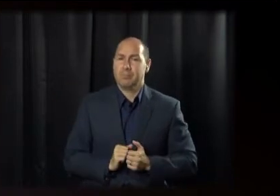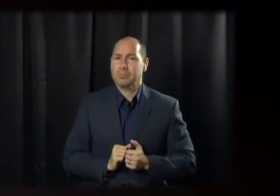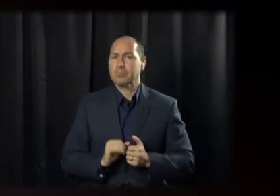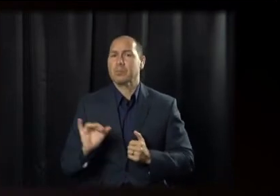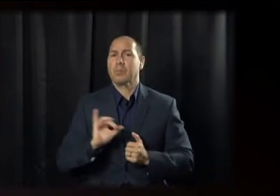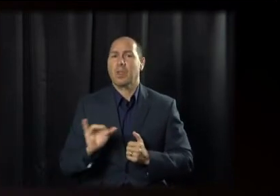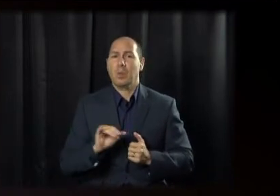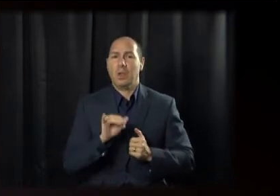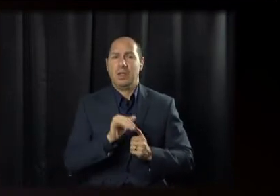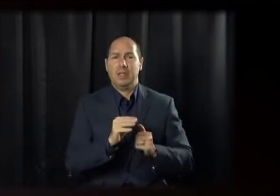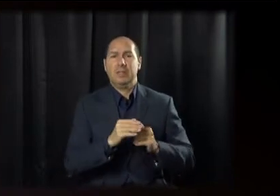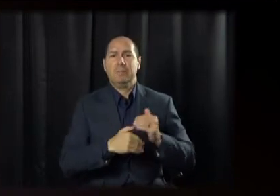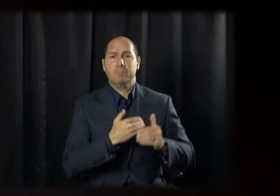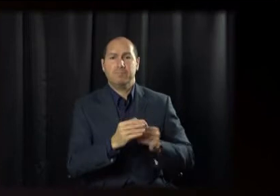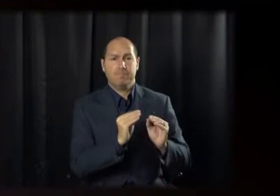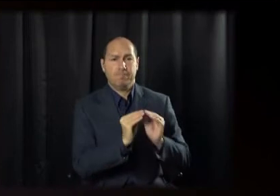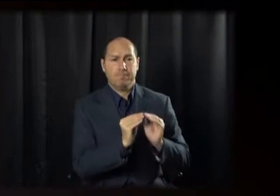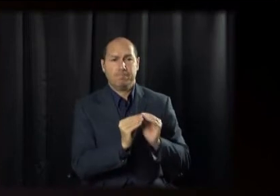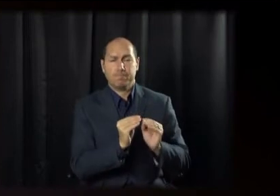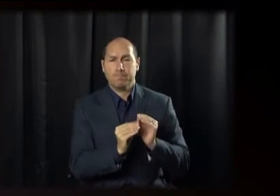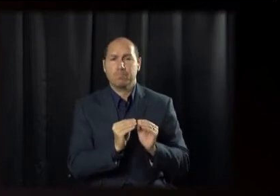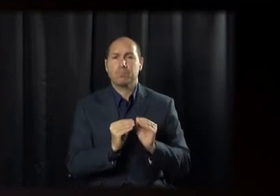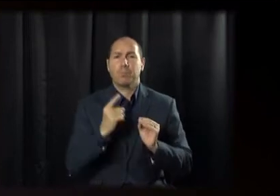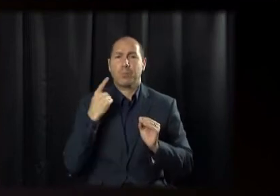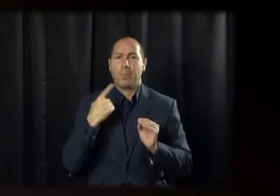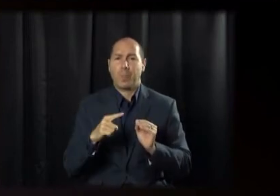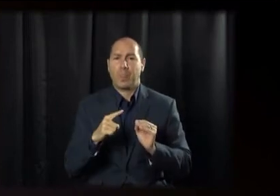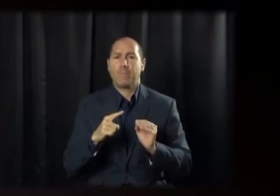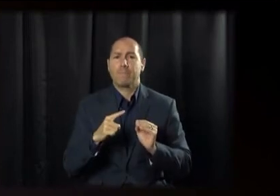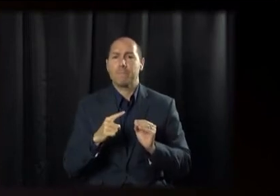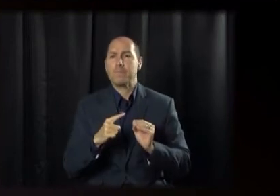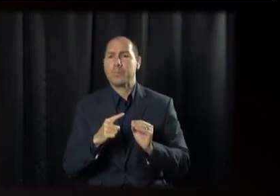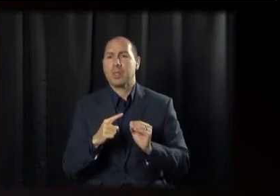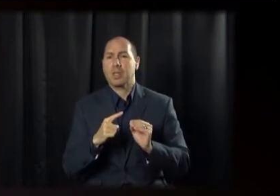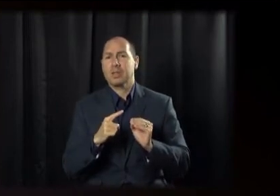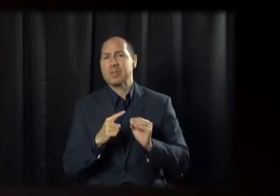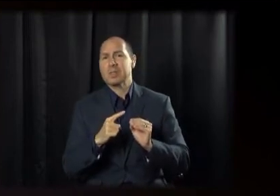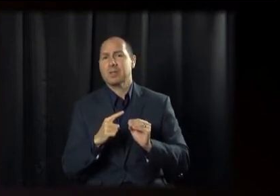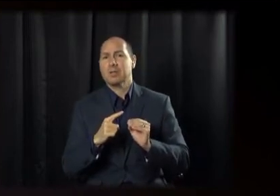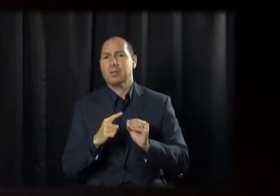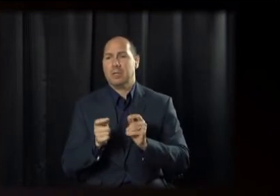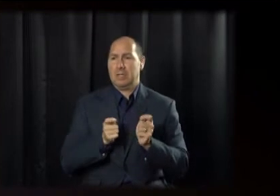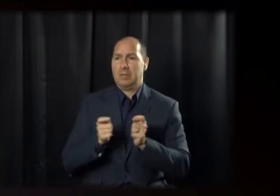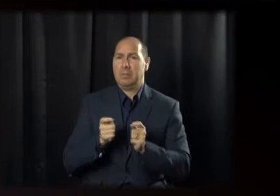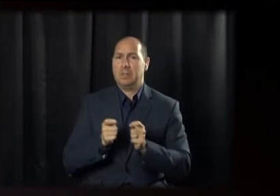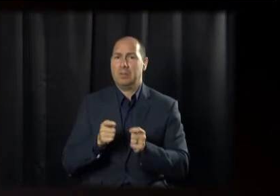aging and inefficient system and to gradually reduce long-term operational costs.